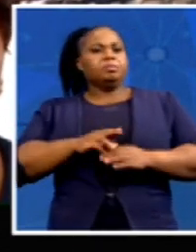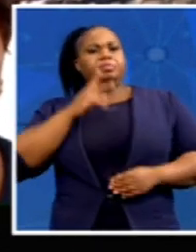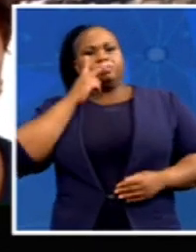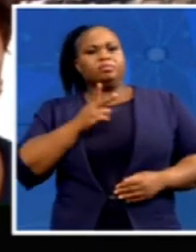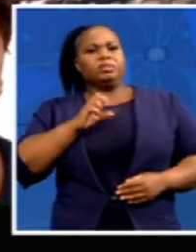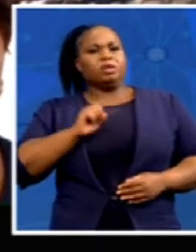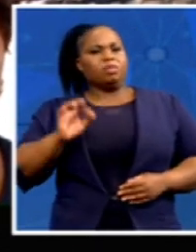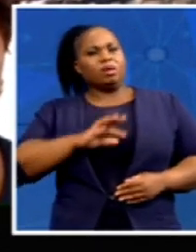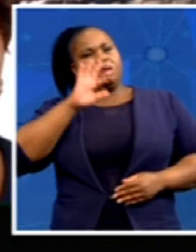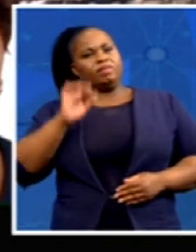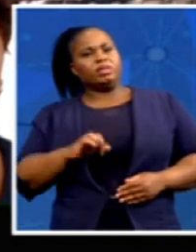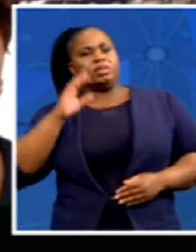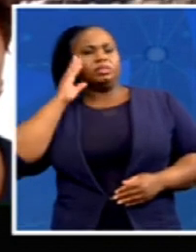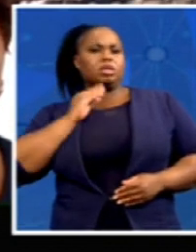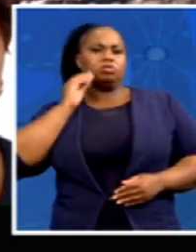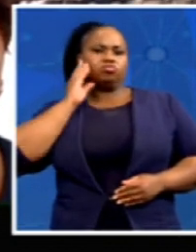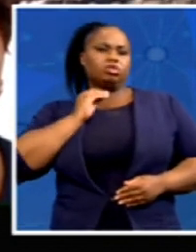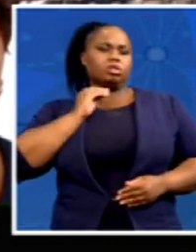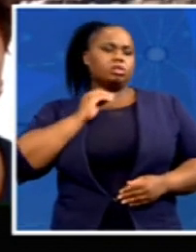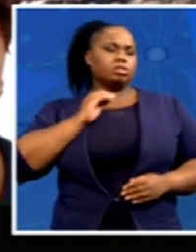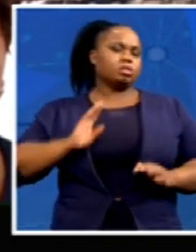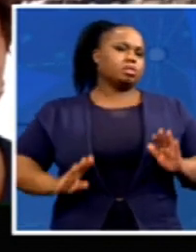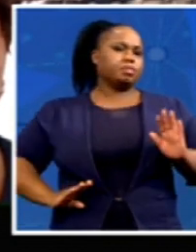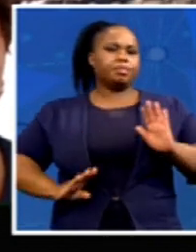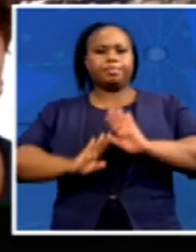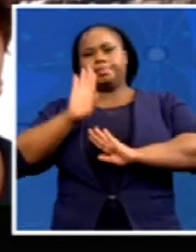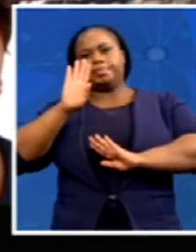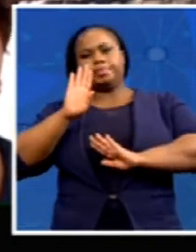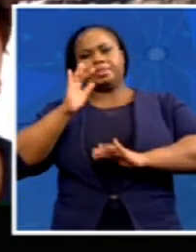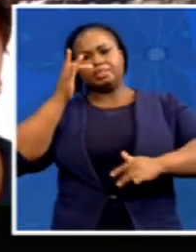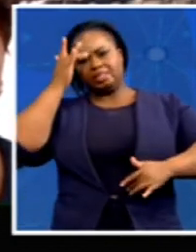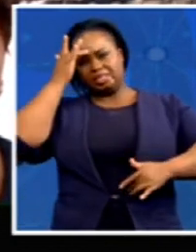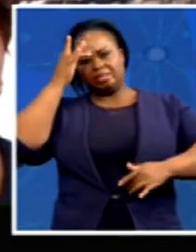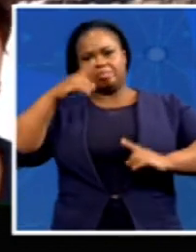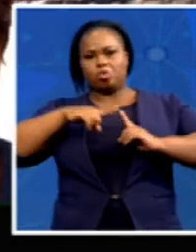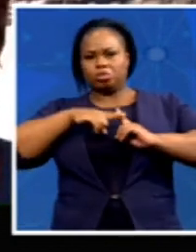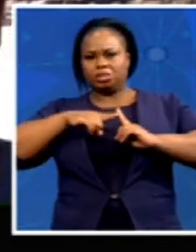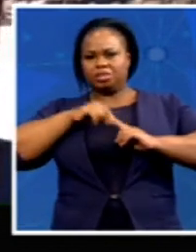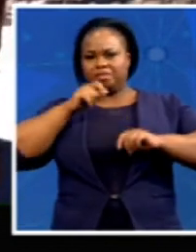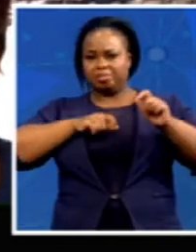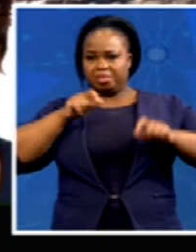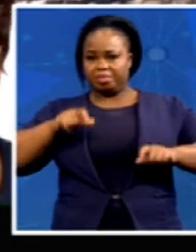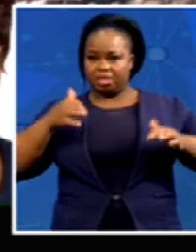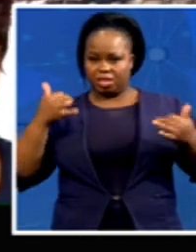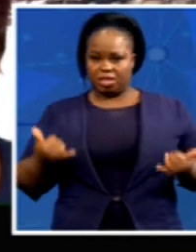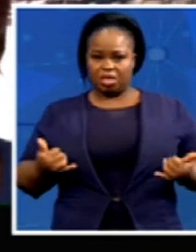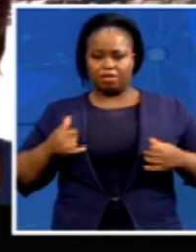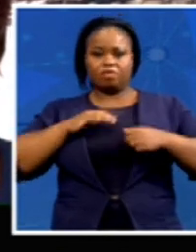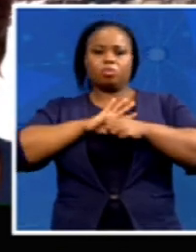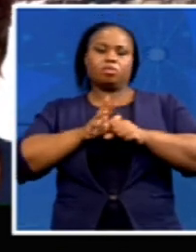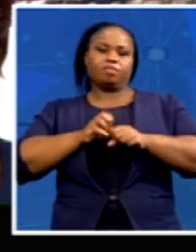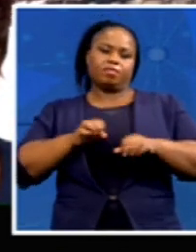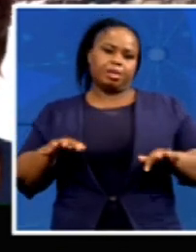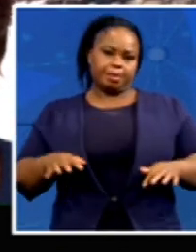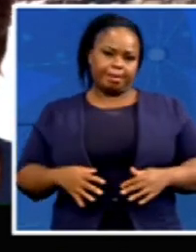a rise in terms of the positive cases of COVID-19. And there